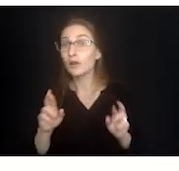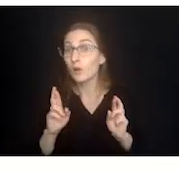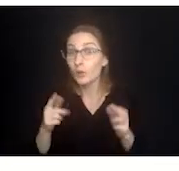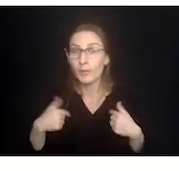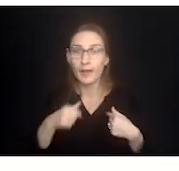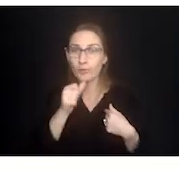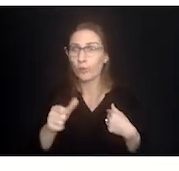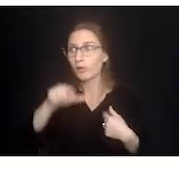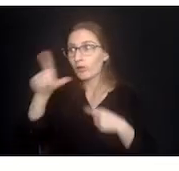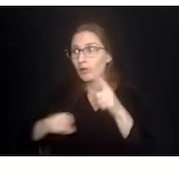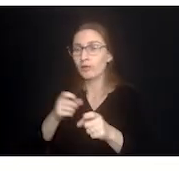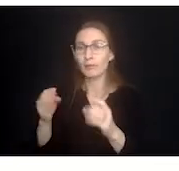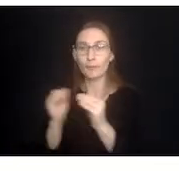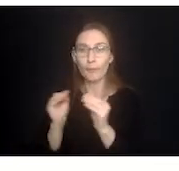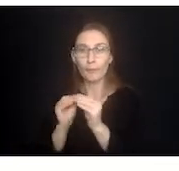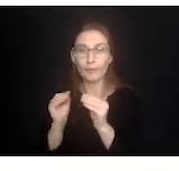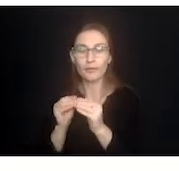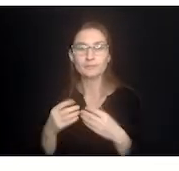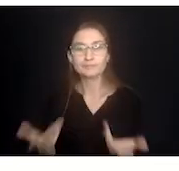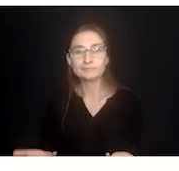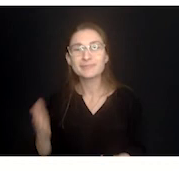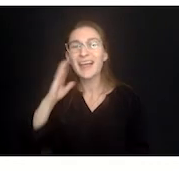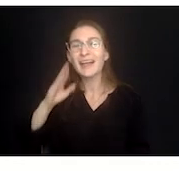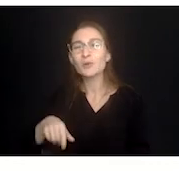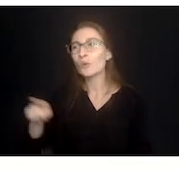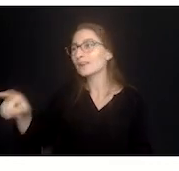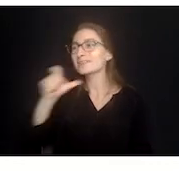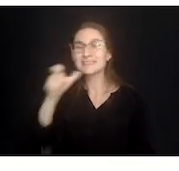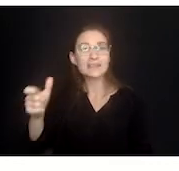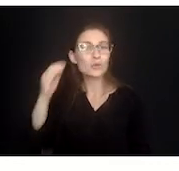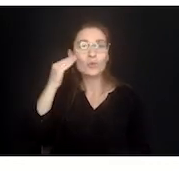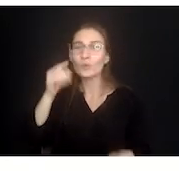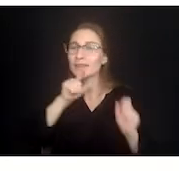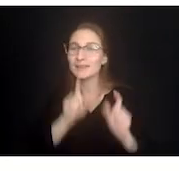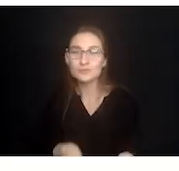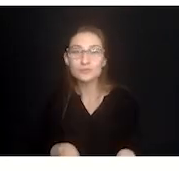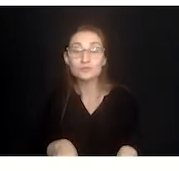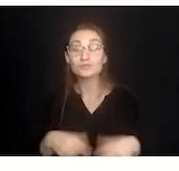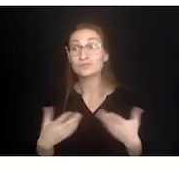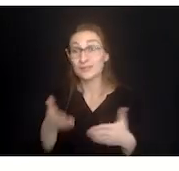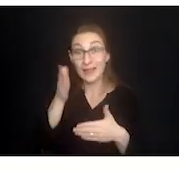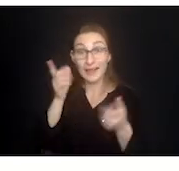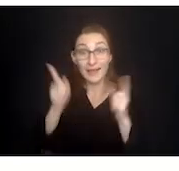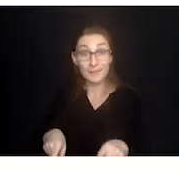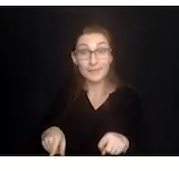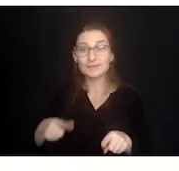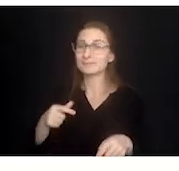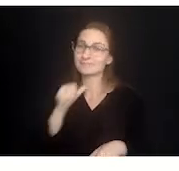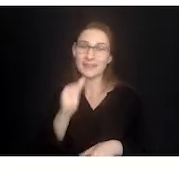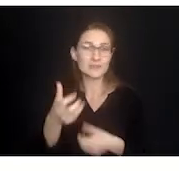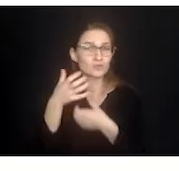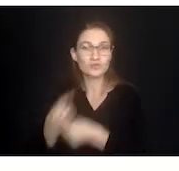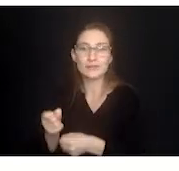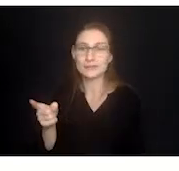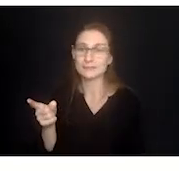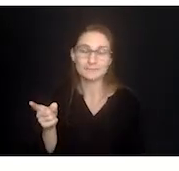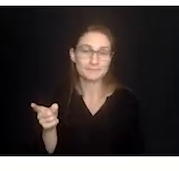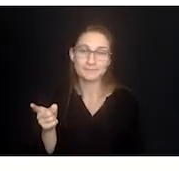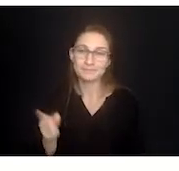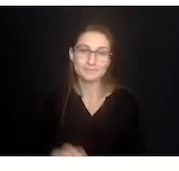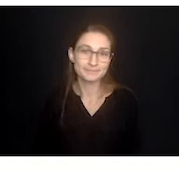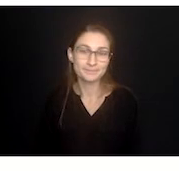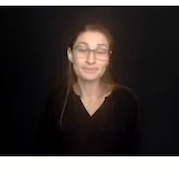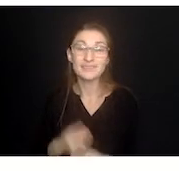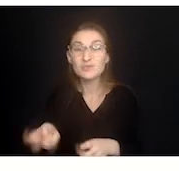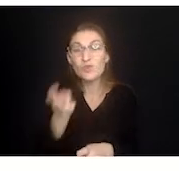in our conversation, in hopes that I wouldn't ask any more questions. I knew he didn't know the answer, and as a result, I didn't trust him.